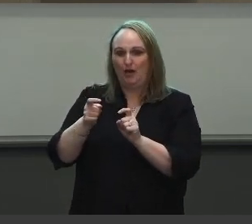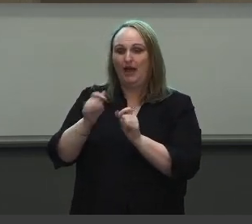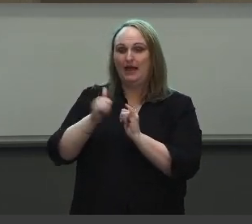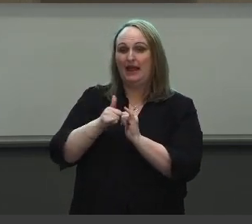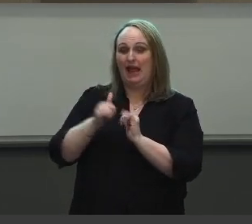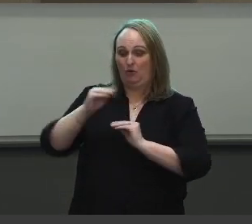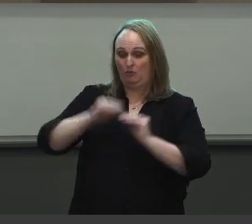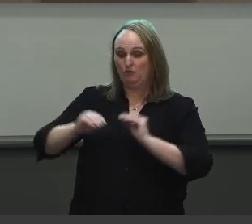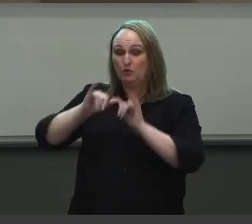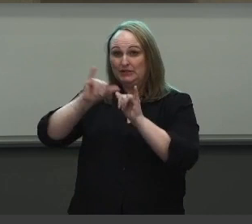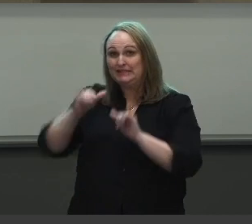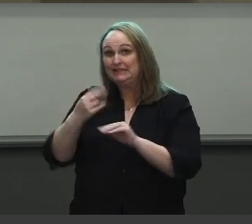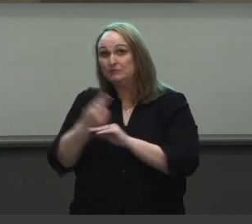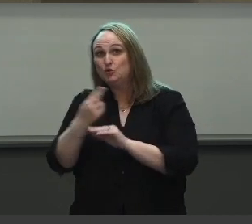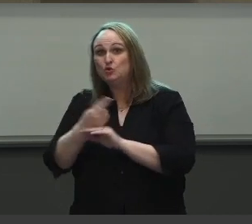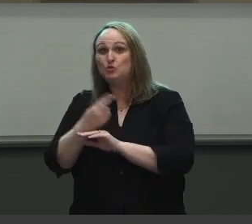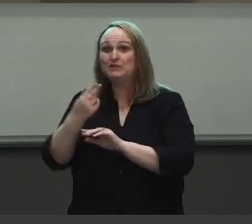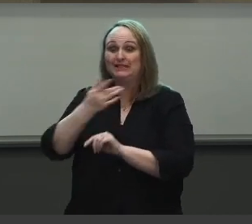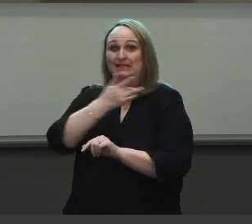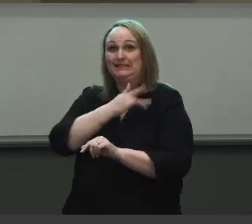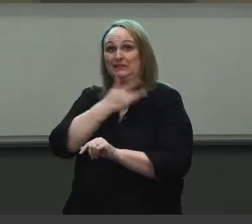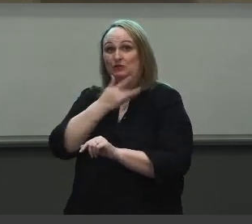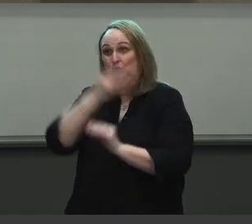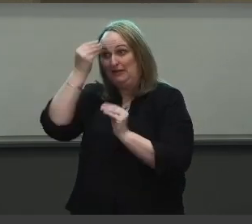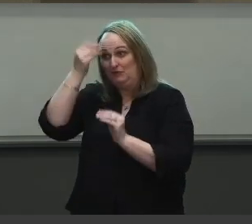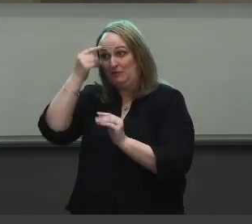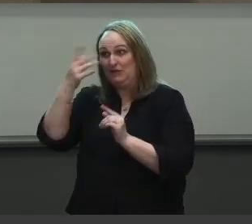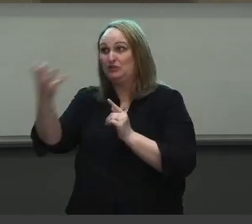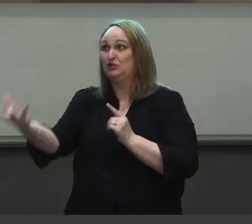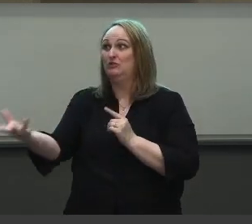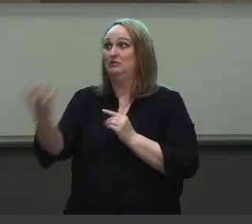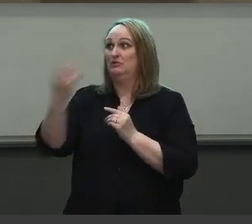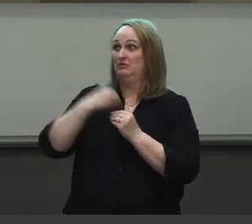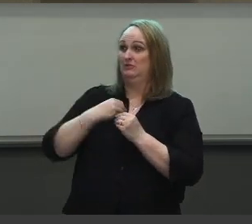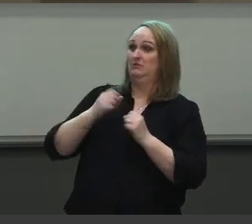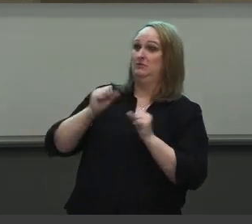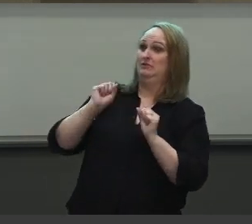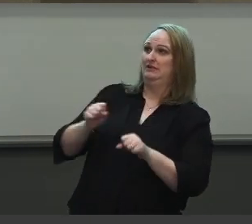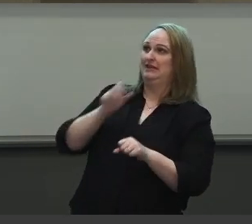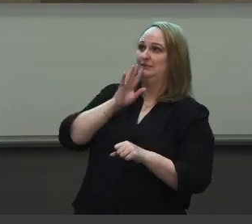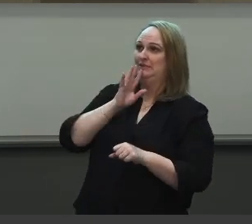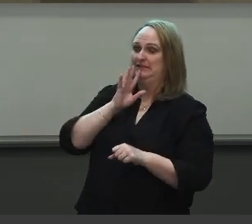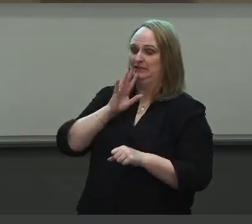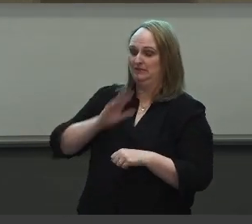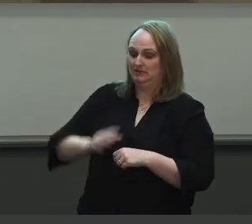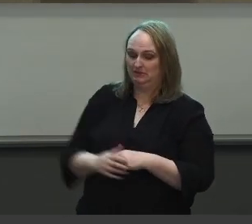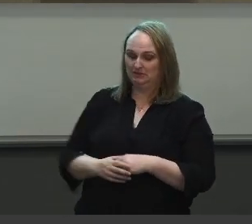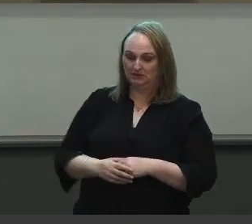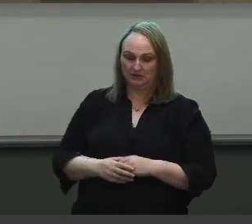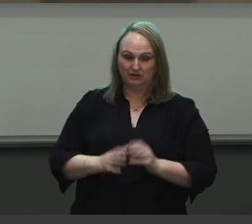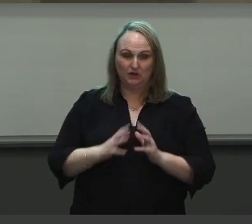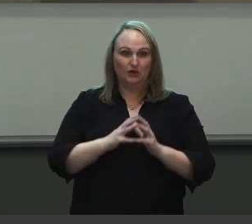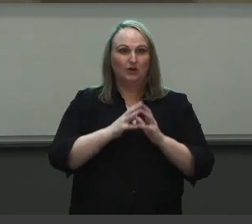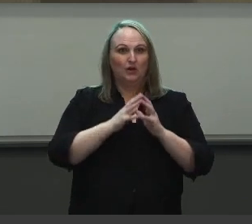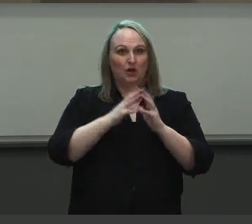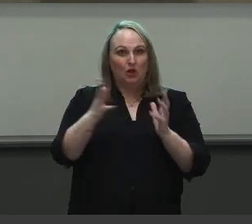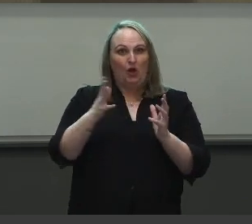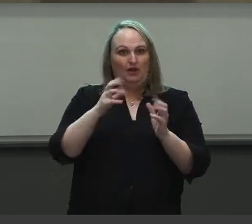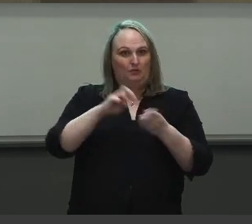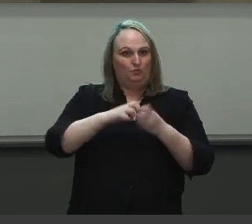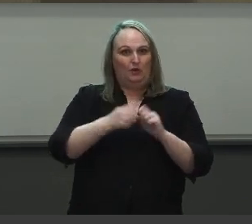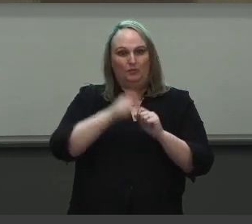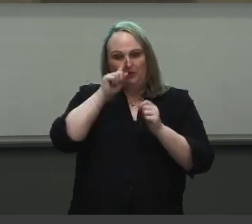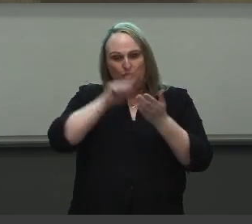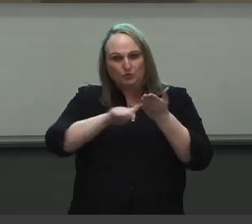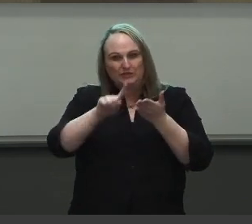system uses sensory information to allow us to speak. A big problem with our research is we see a lot of variability across